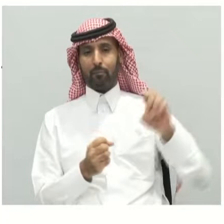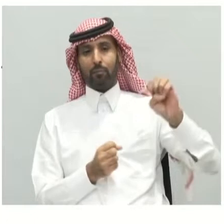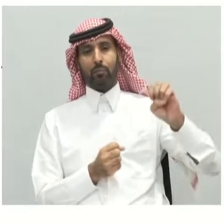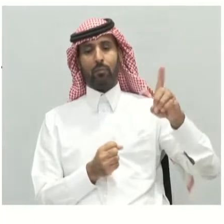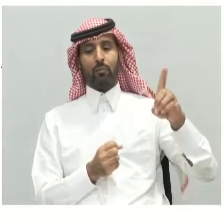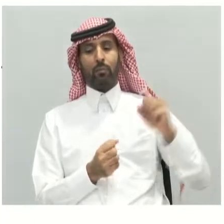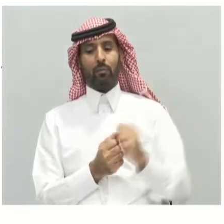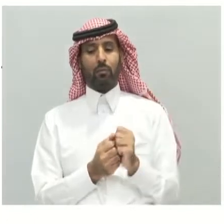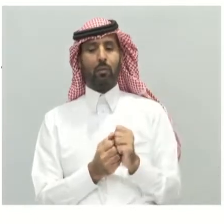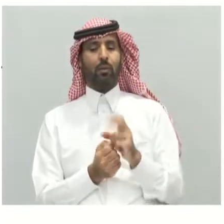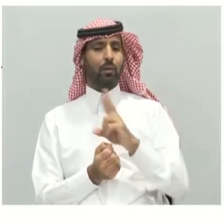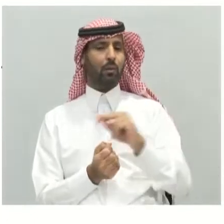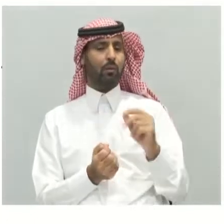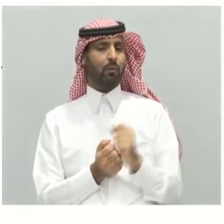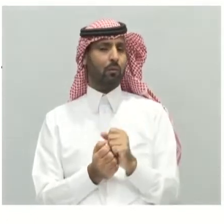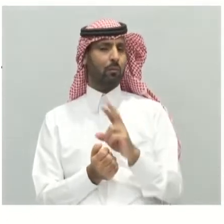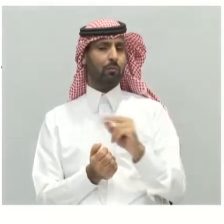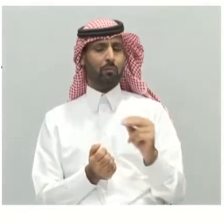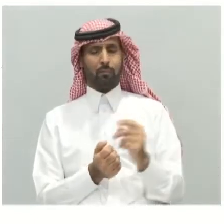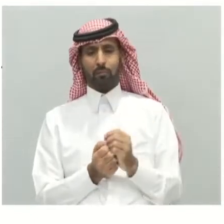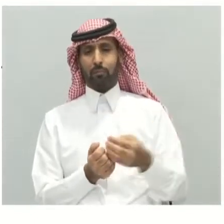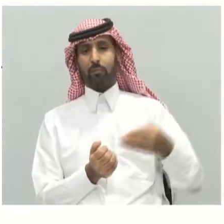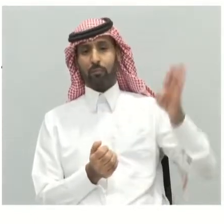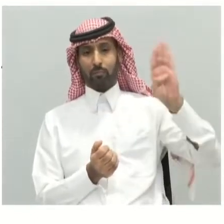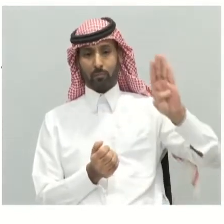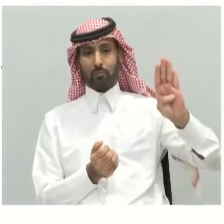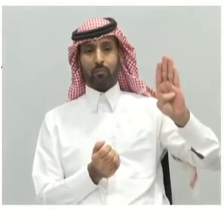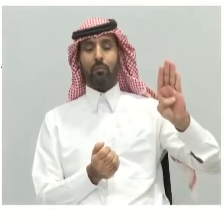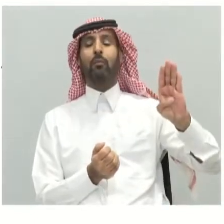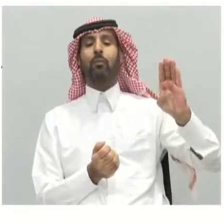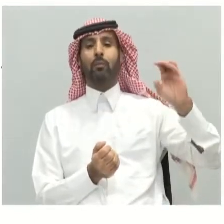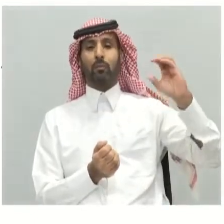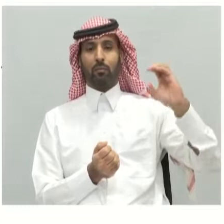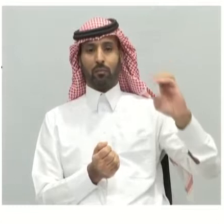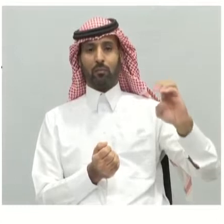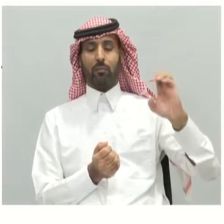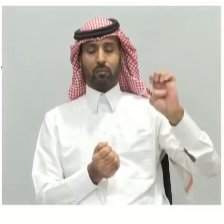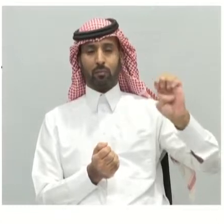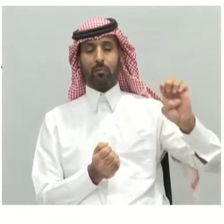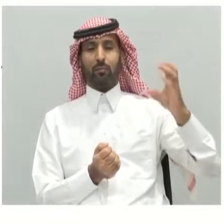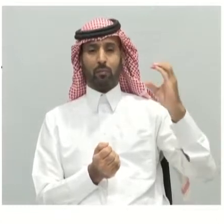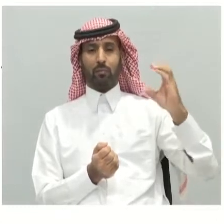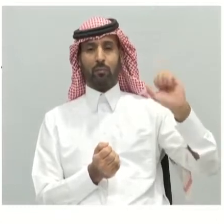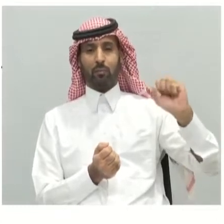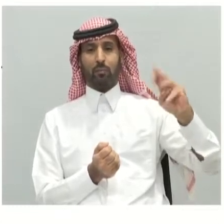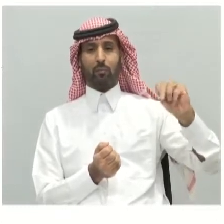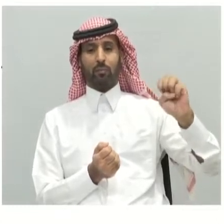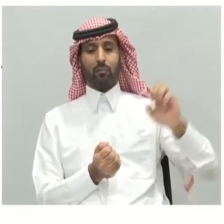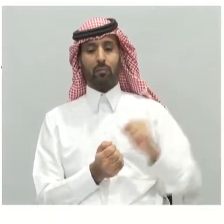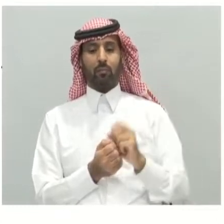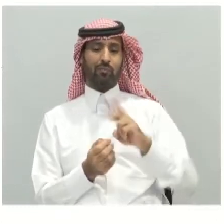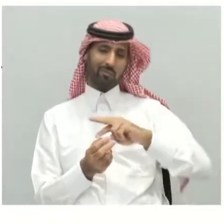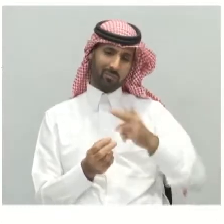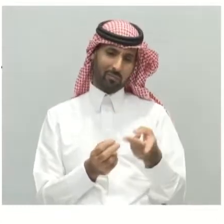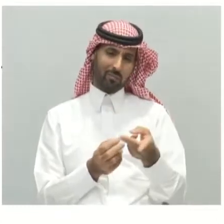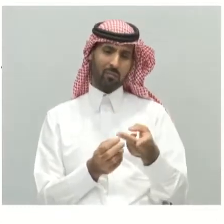miss? Become, it changed to became. Give, gave.